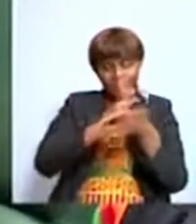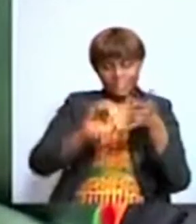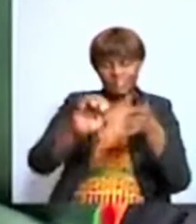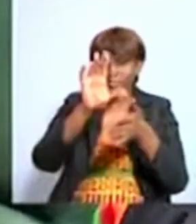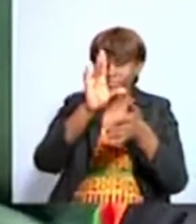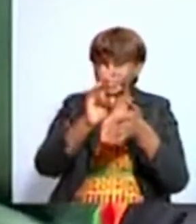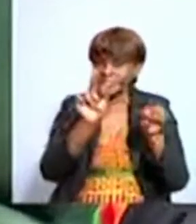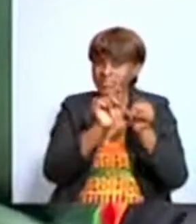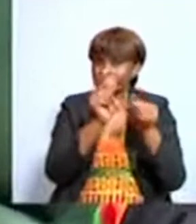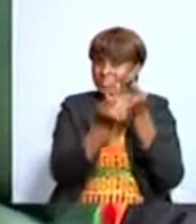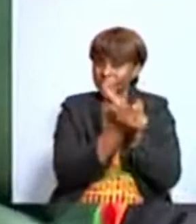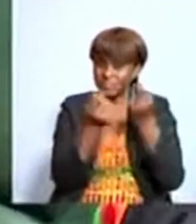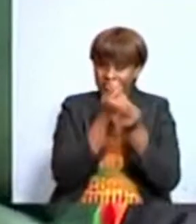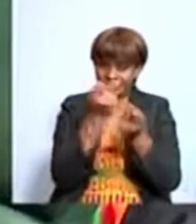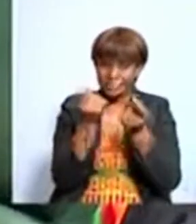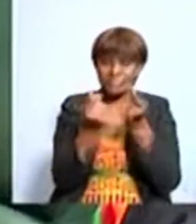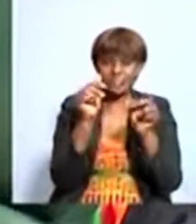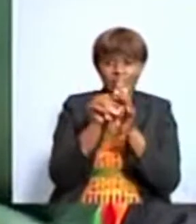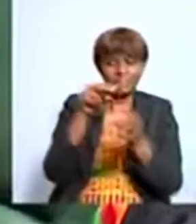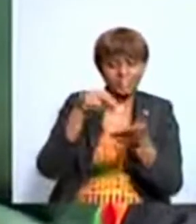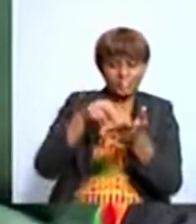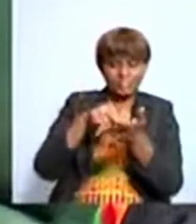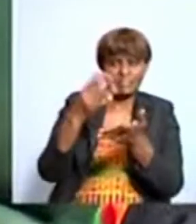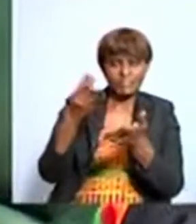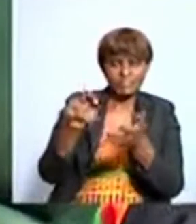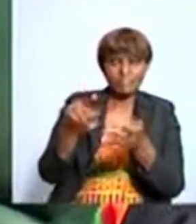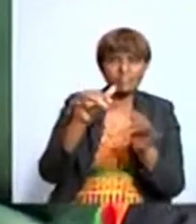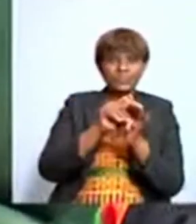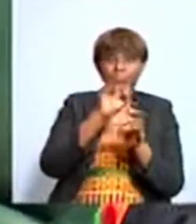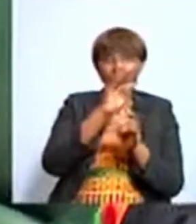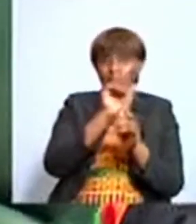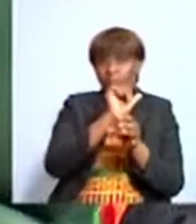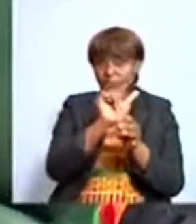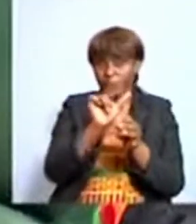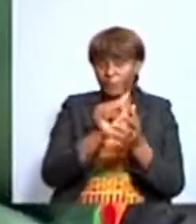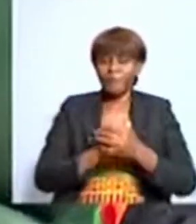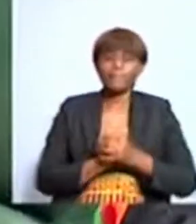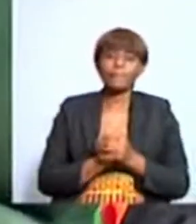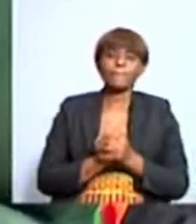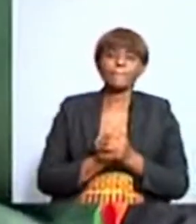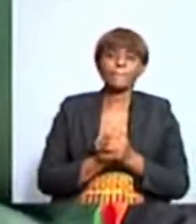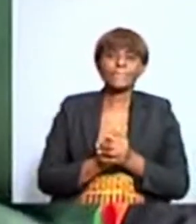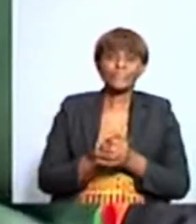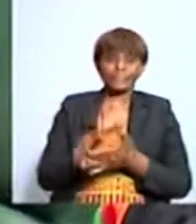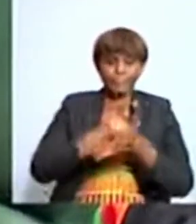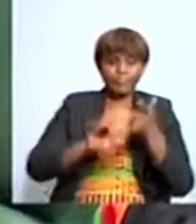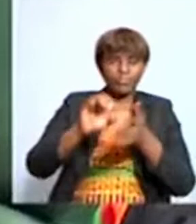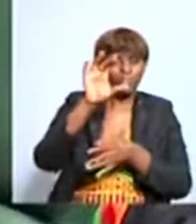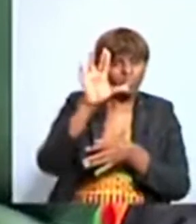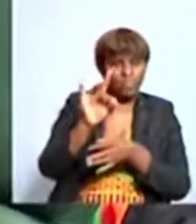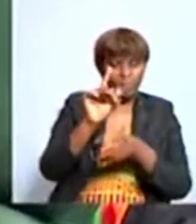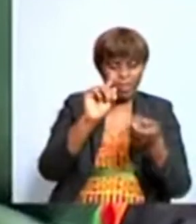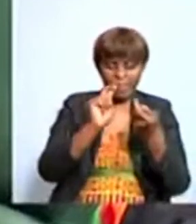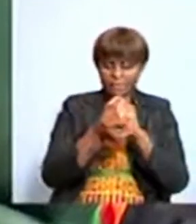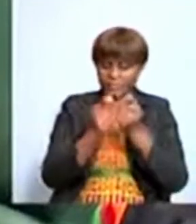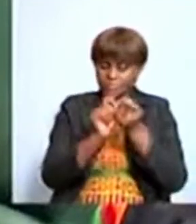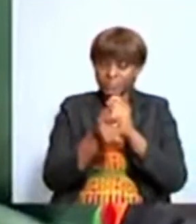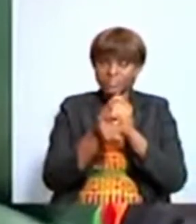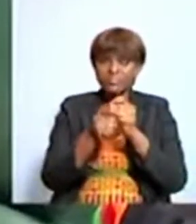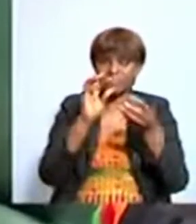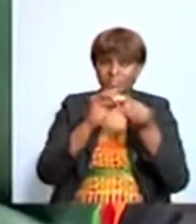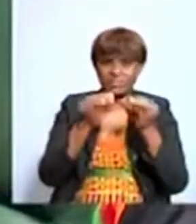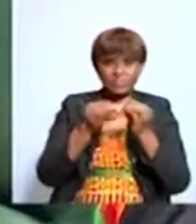amended is ordered to stand as part of the bill. Clause 8, amendment of